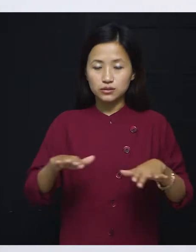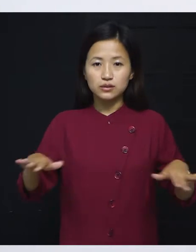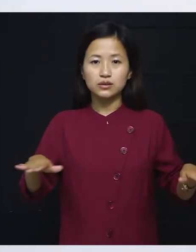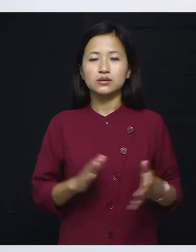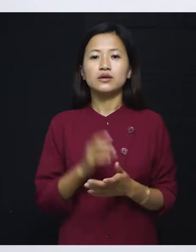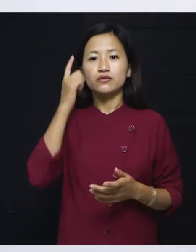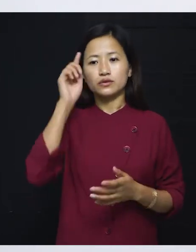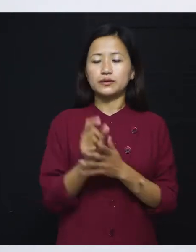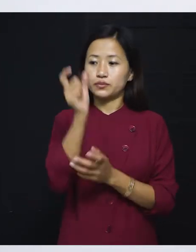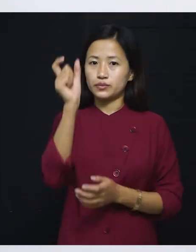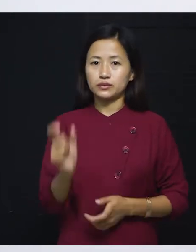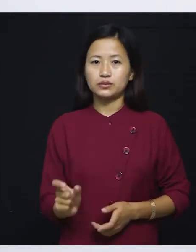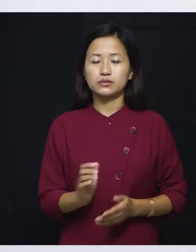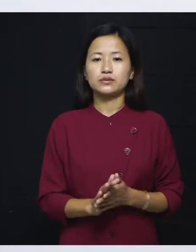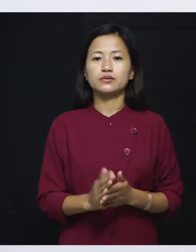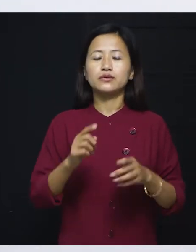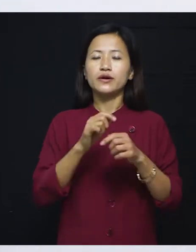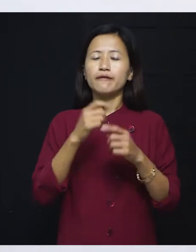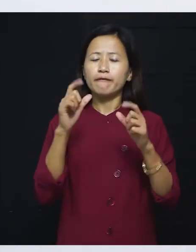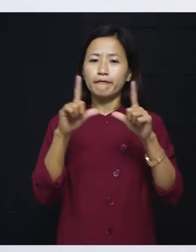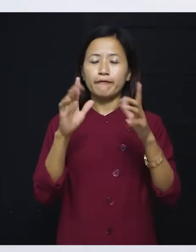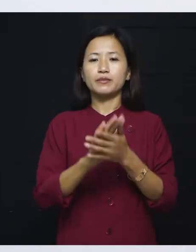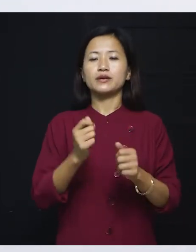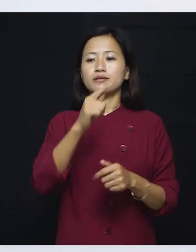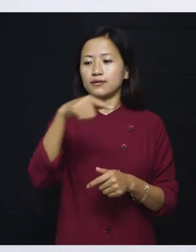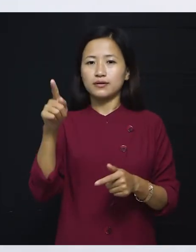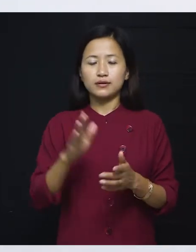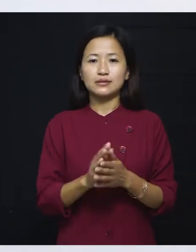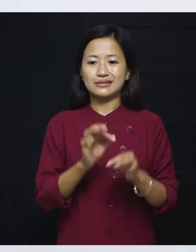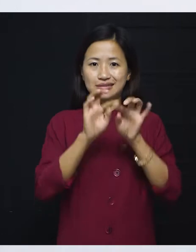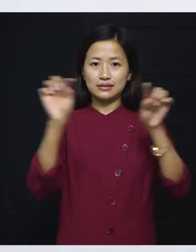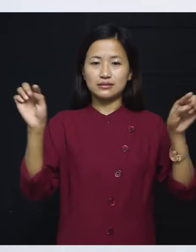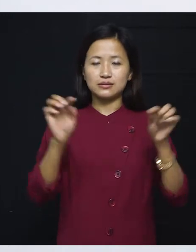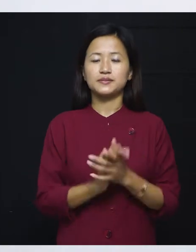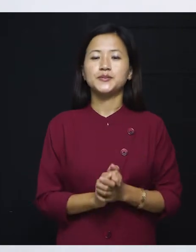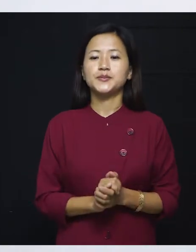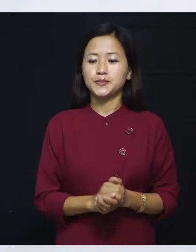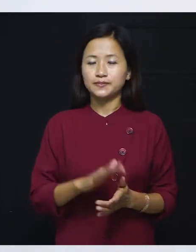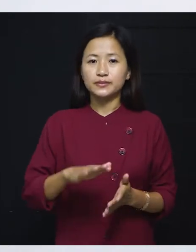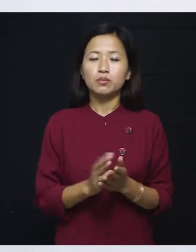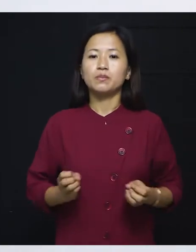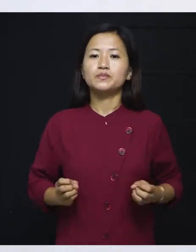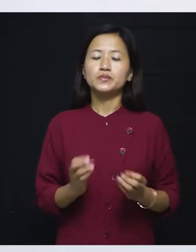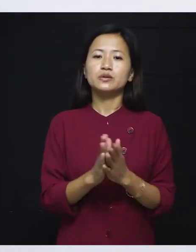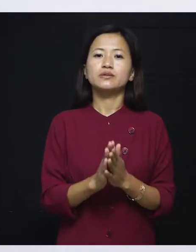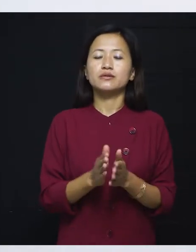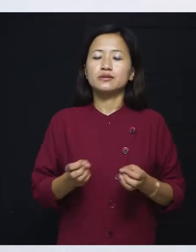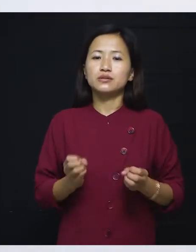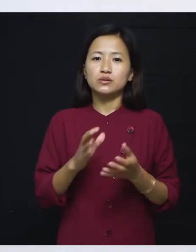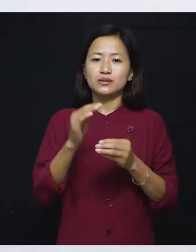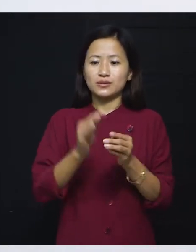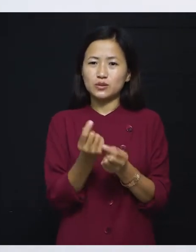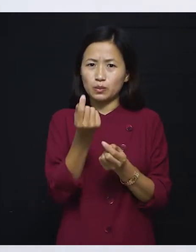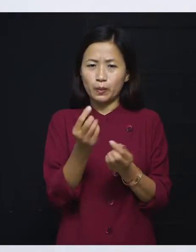or for a person to frame correct sentences. And we are just going to start with the most basic thing that is in